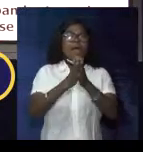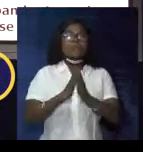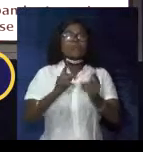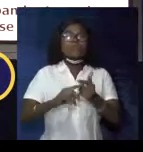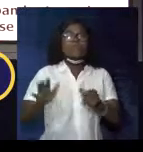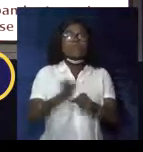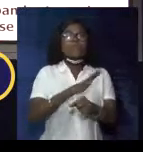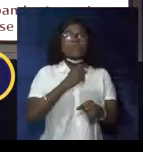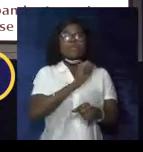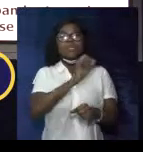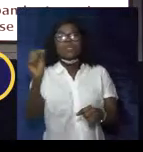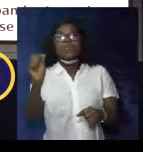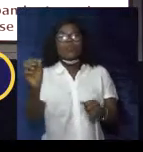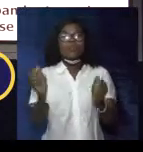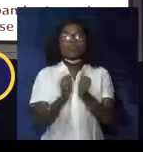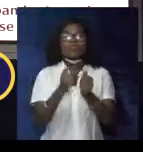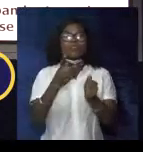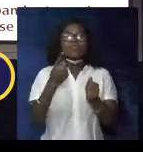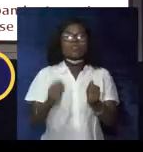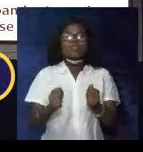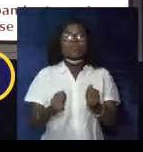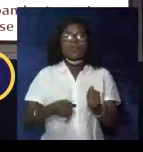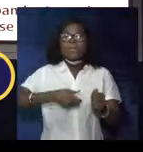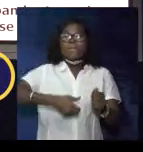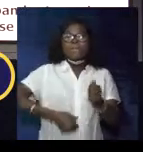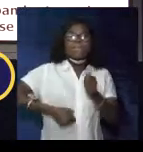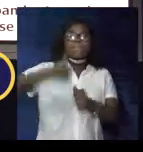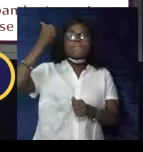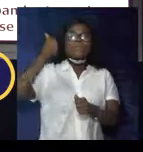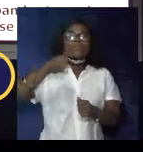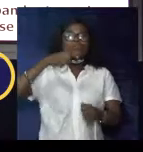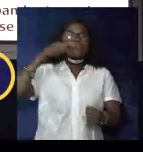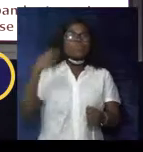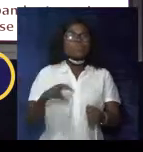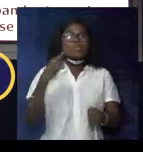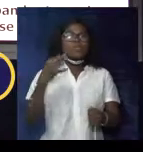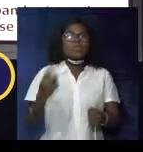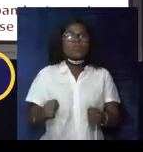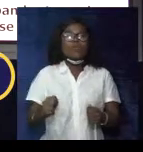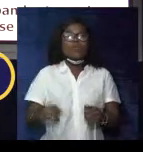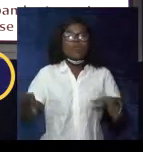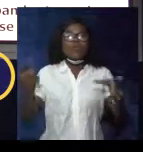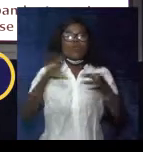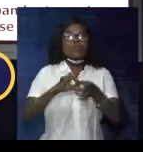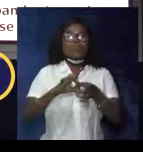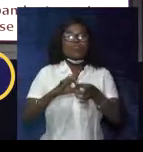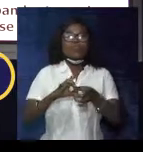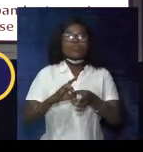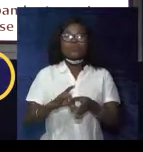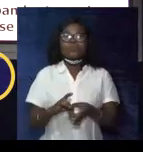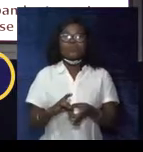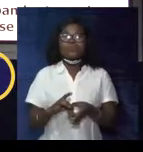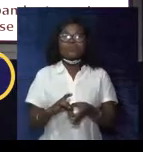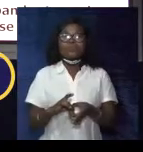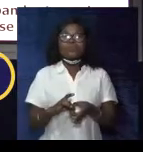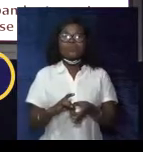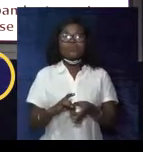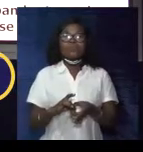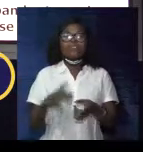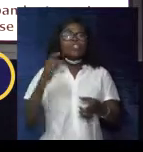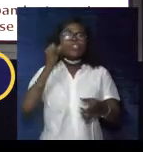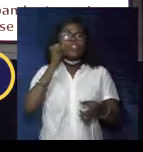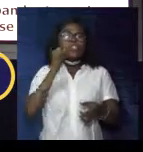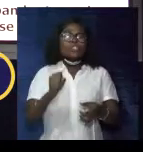You were asked to fill in the gaps with the most suitable conjunctions. Remember, our last topic was